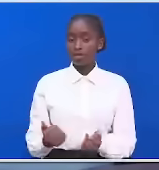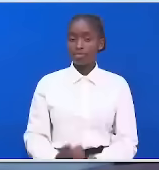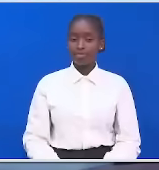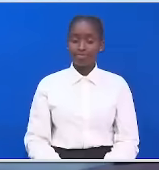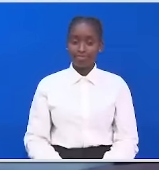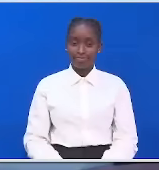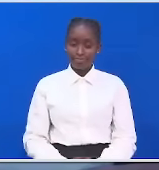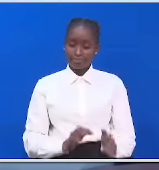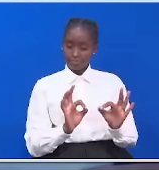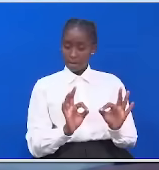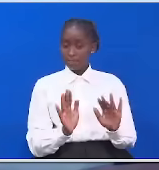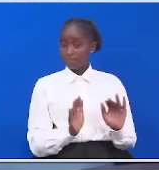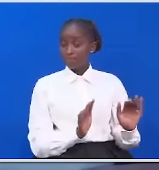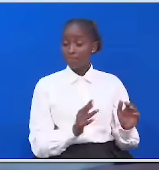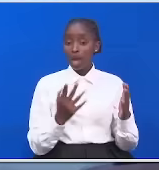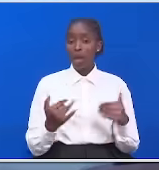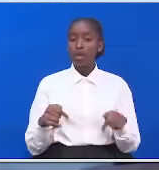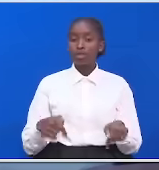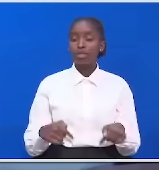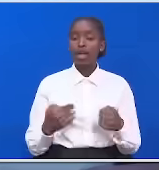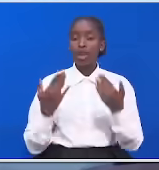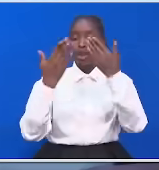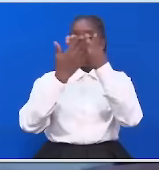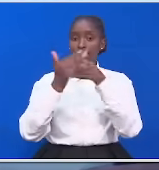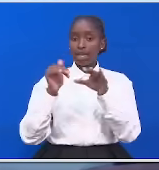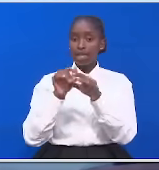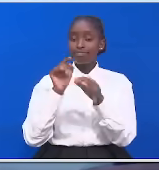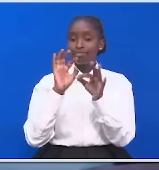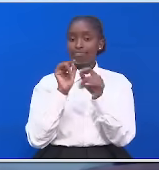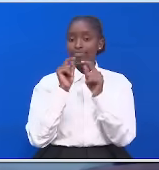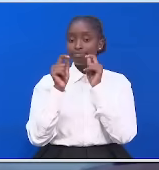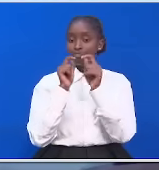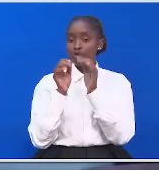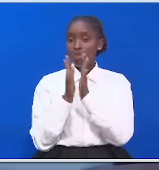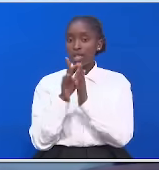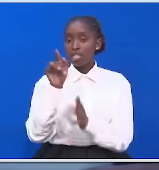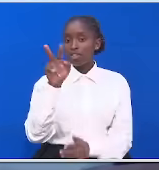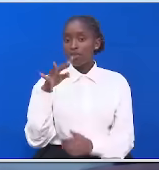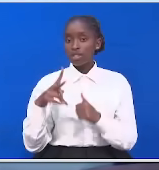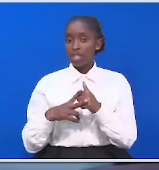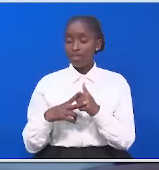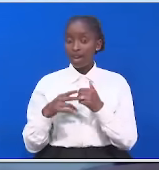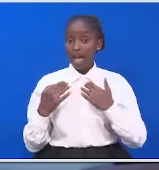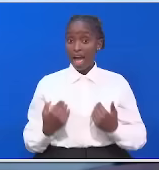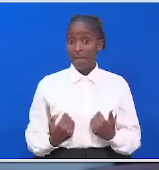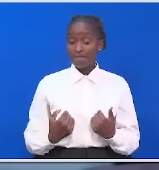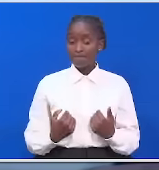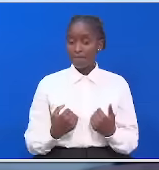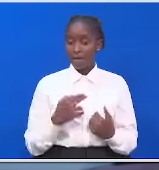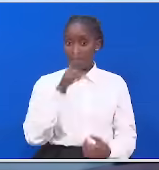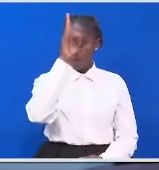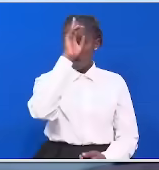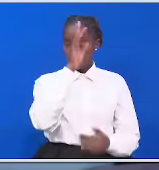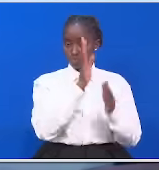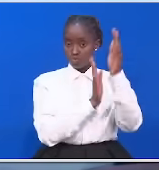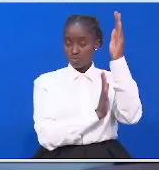All right. Now, tonight, in an exclusive interview with TV47, Chief Inspector David Maina